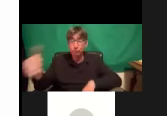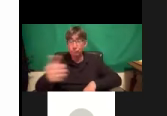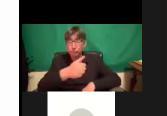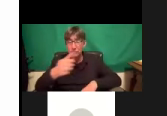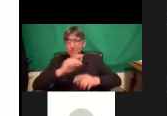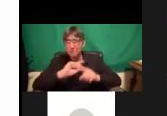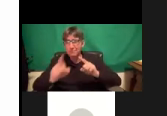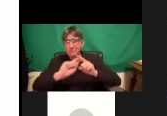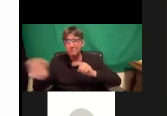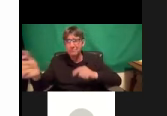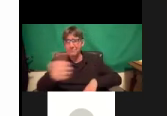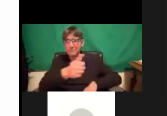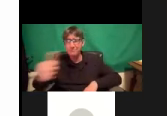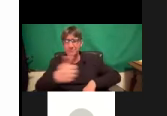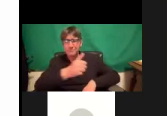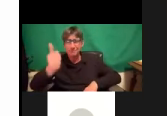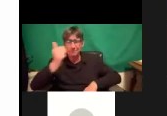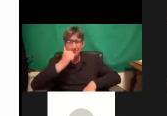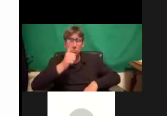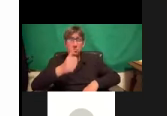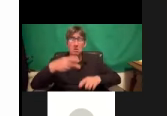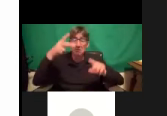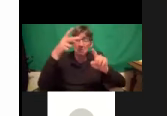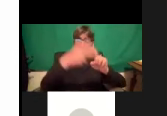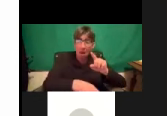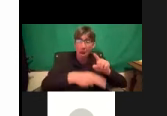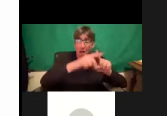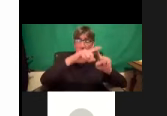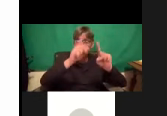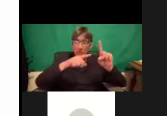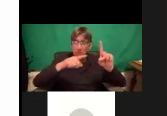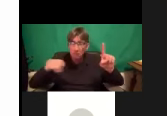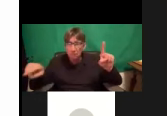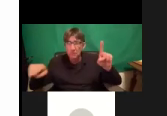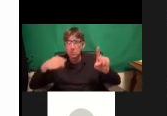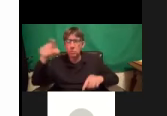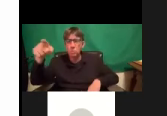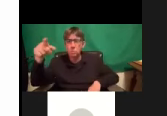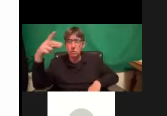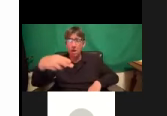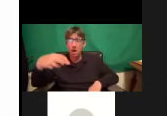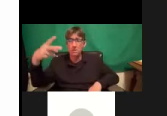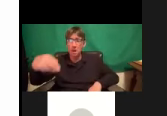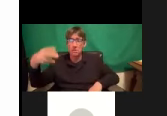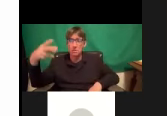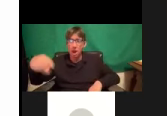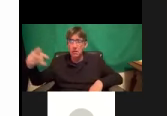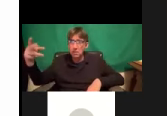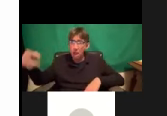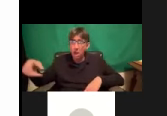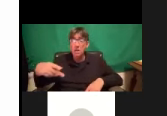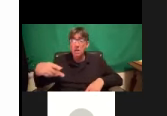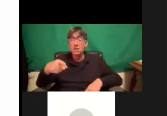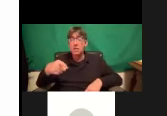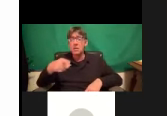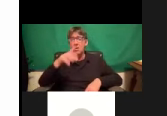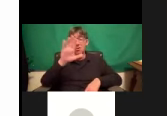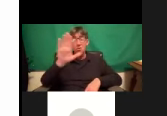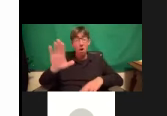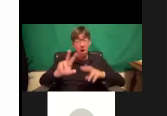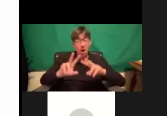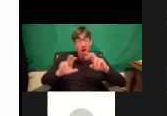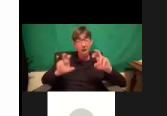me, right? And the other side is that other people have pointed out problems with your analysis. Another is that simply